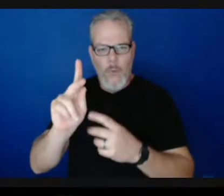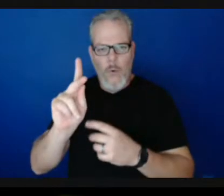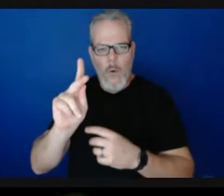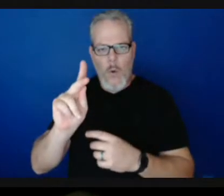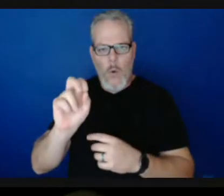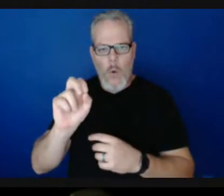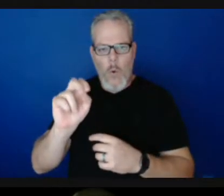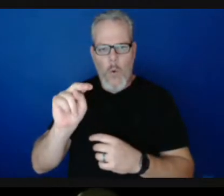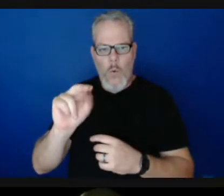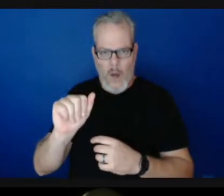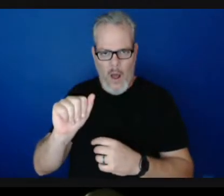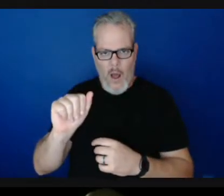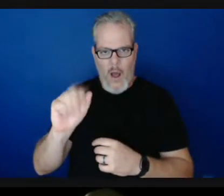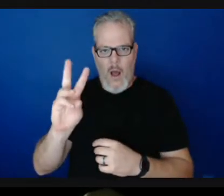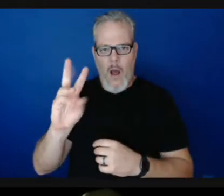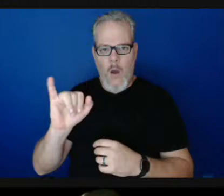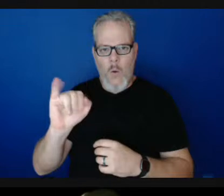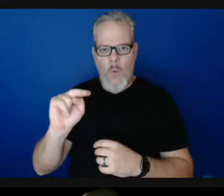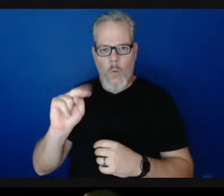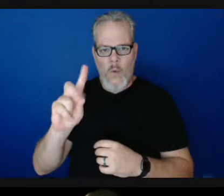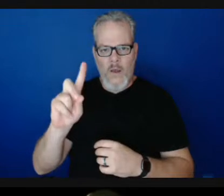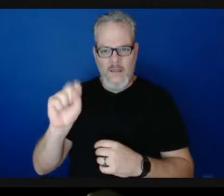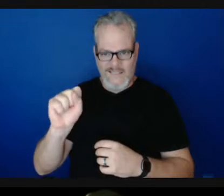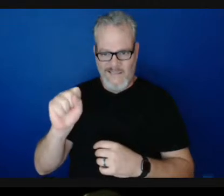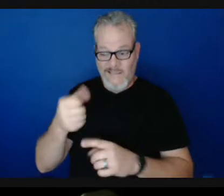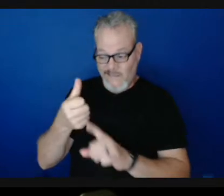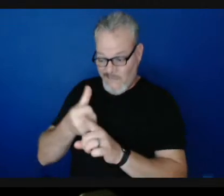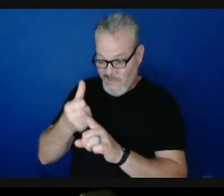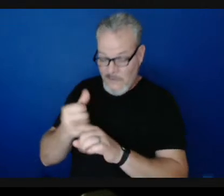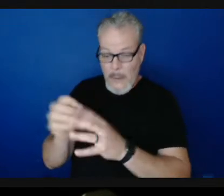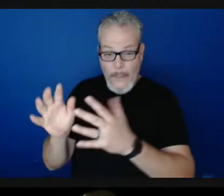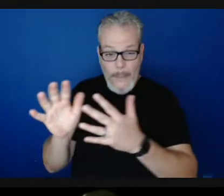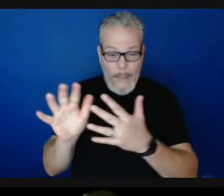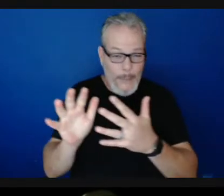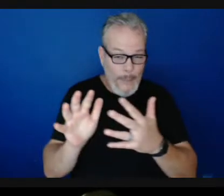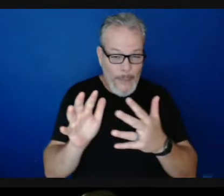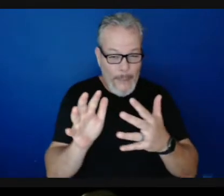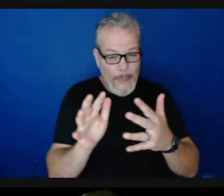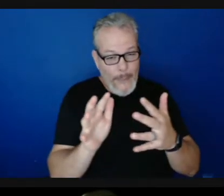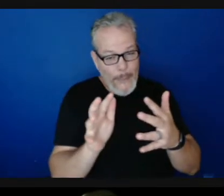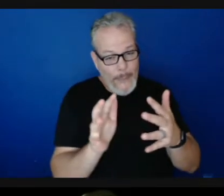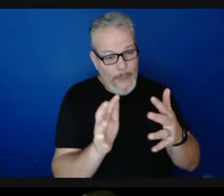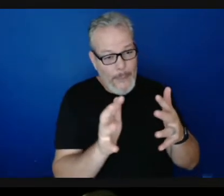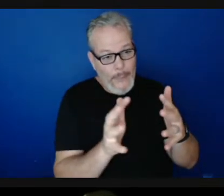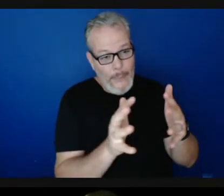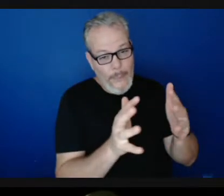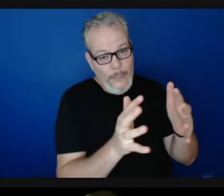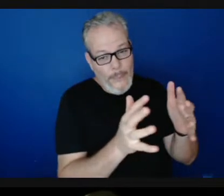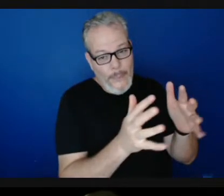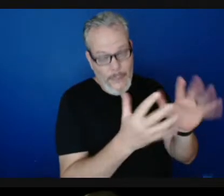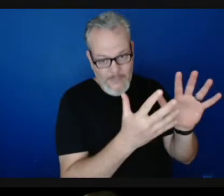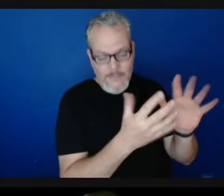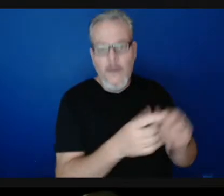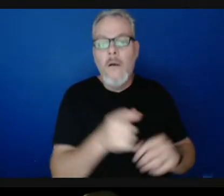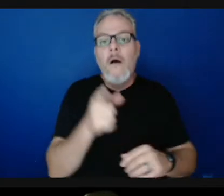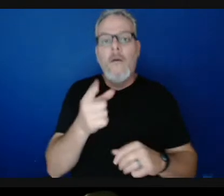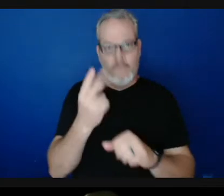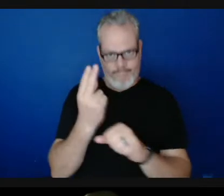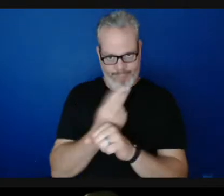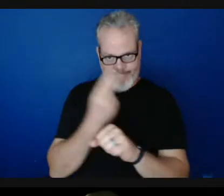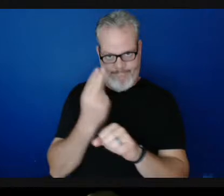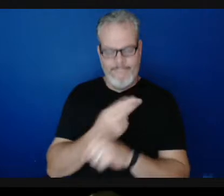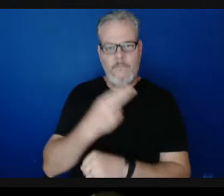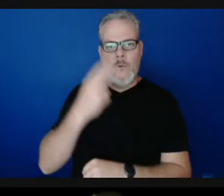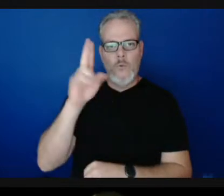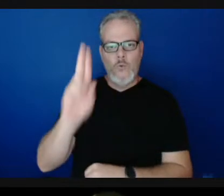this volcanic emissions across populated areas of the island here. So as usual, we'll turn to the